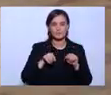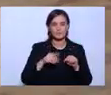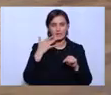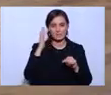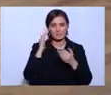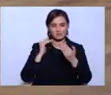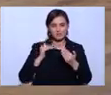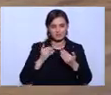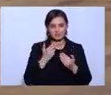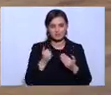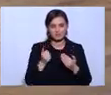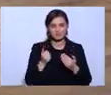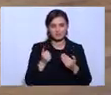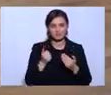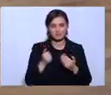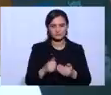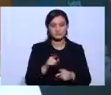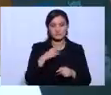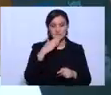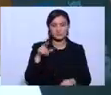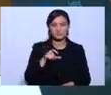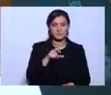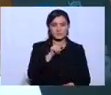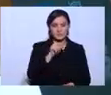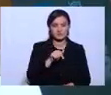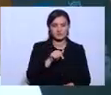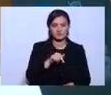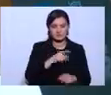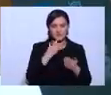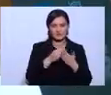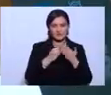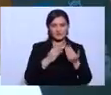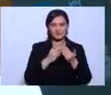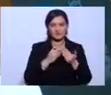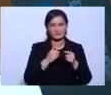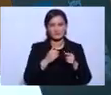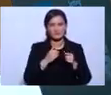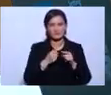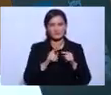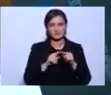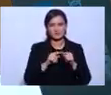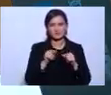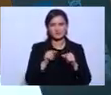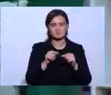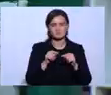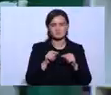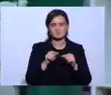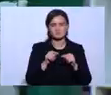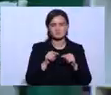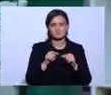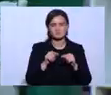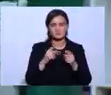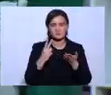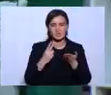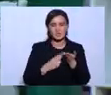river itself is, in a sense, the shape of the book, the movement of the book. Absolutely. And